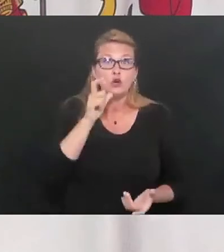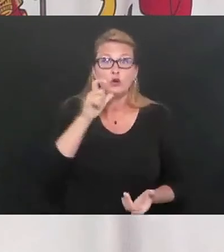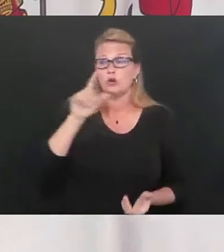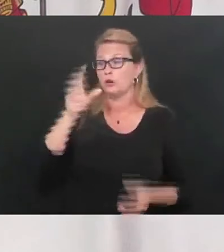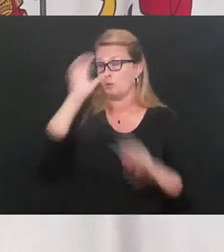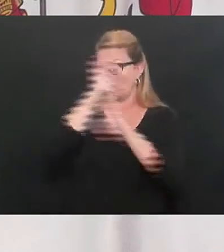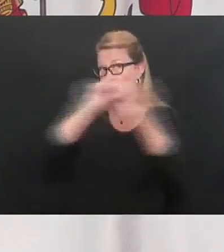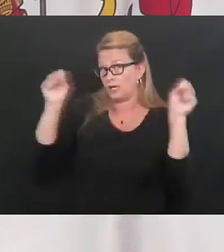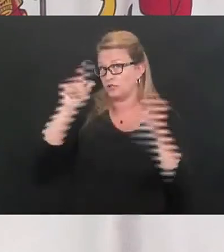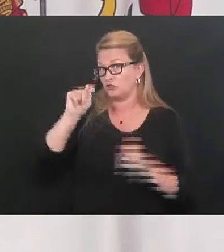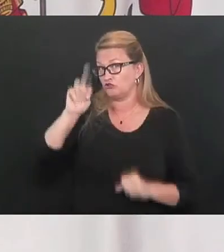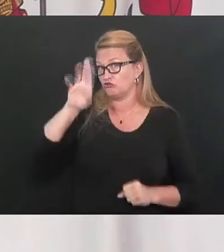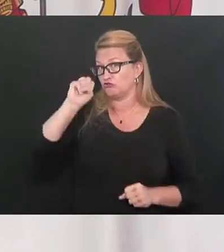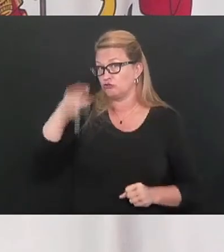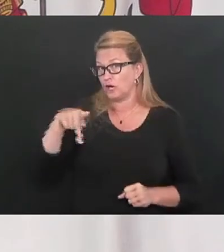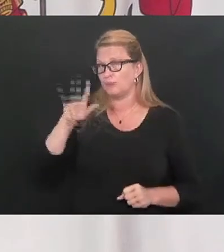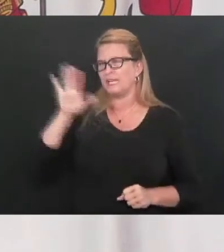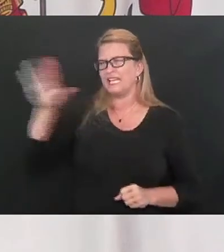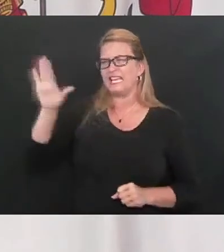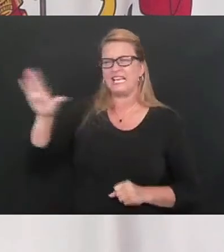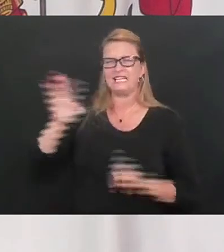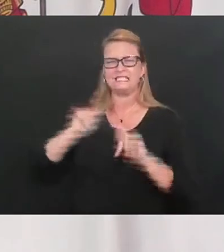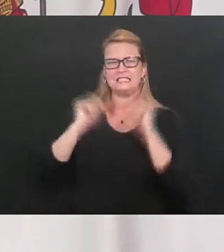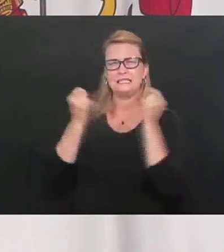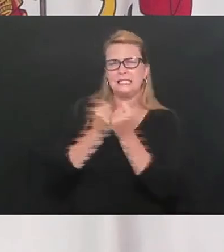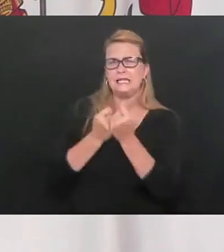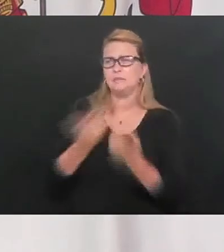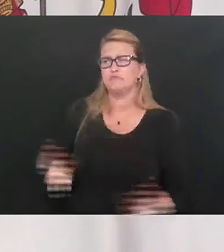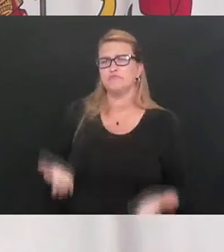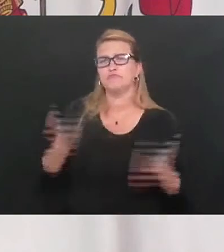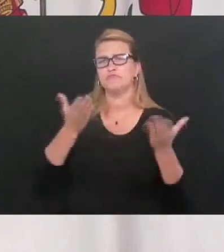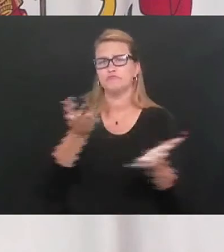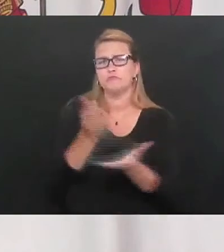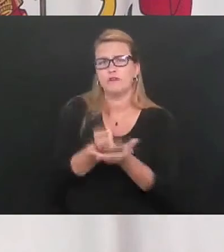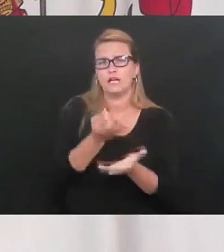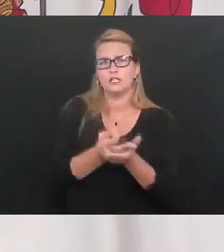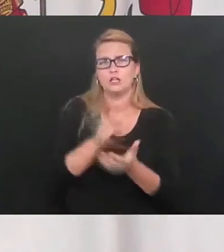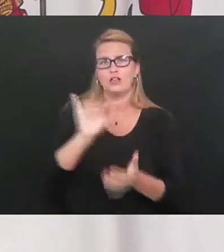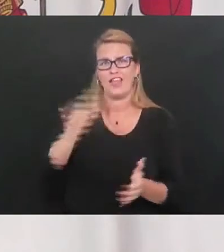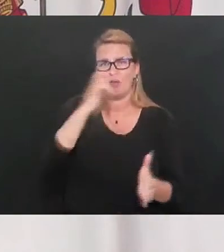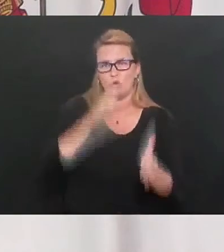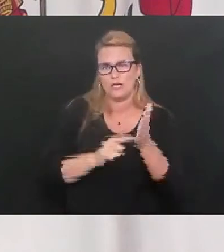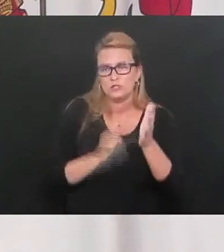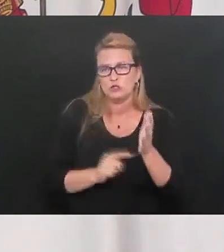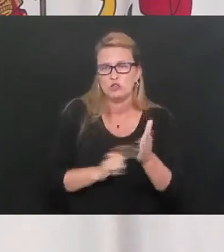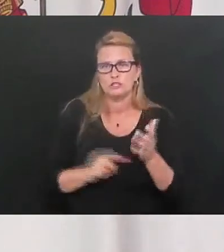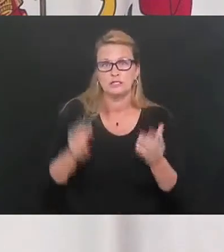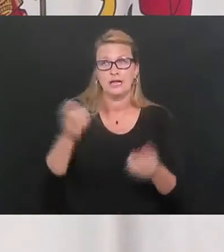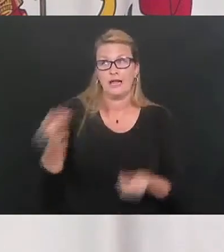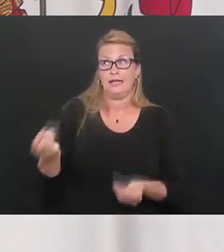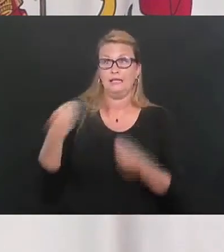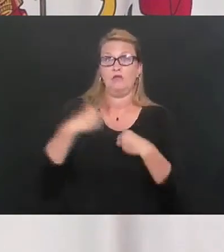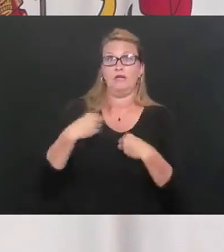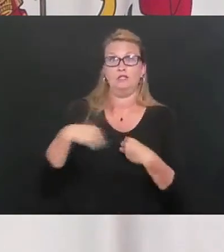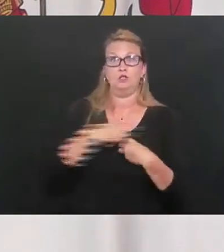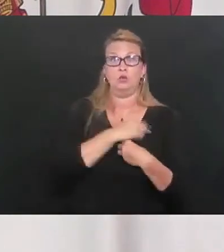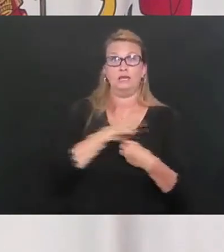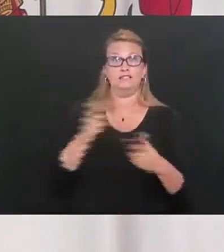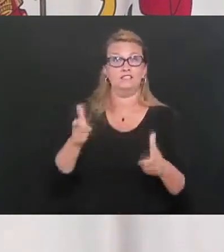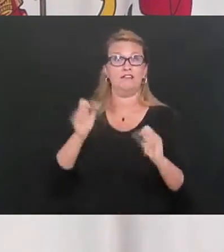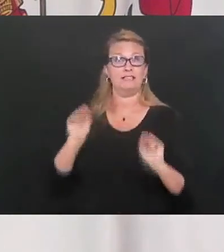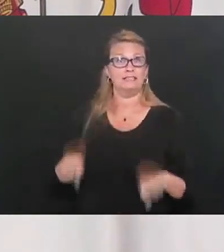stepping up and funding all that research and getting it to us as quickly as he did. But nevertheless,